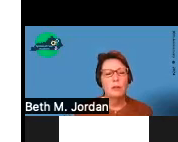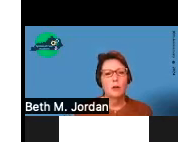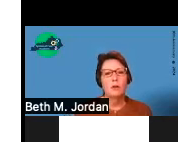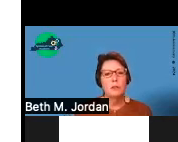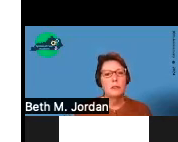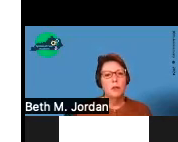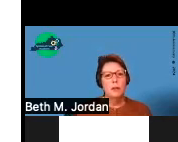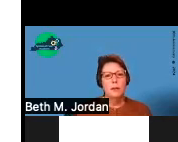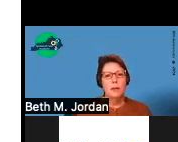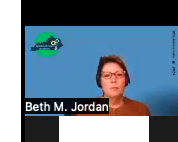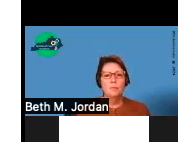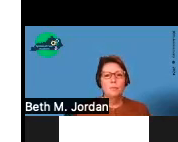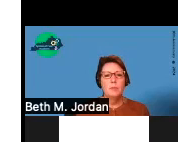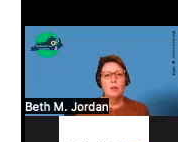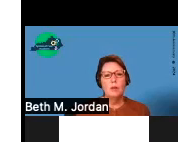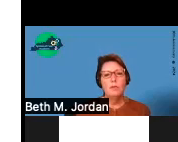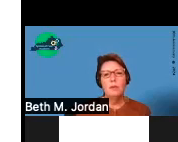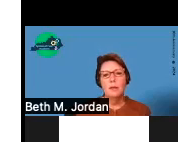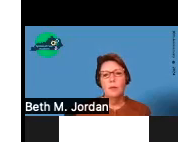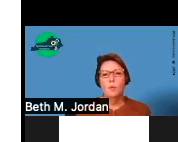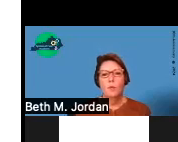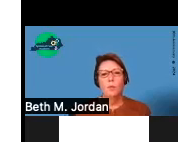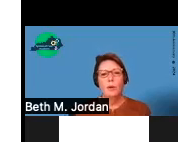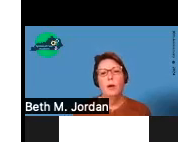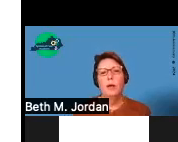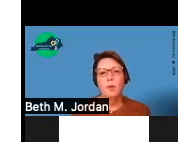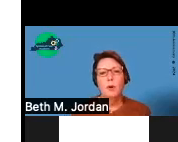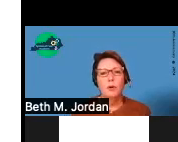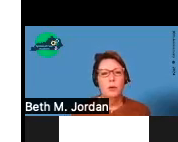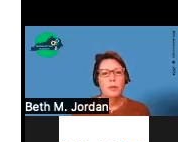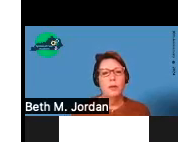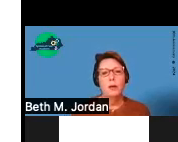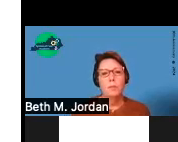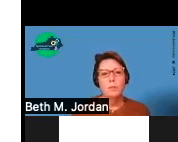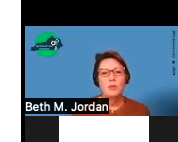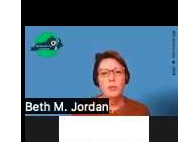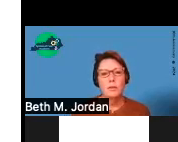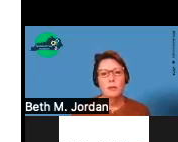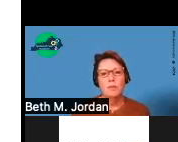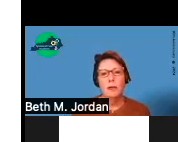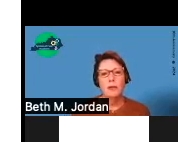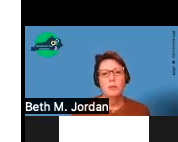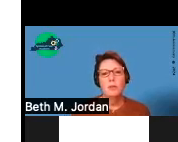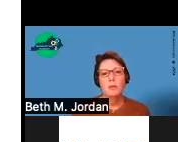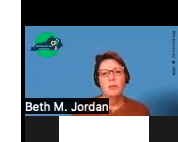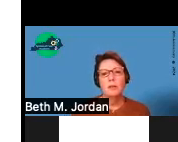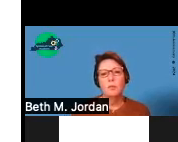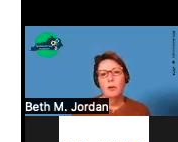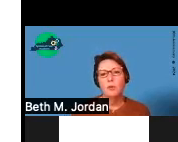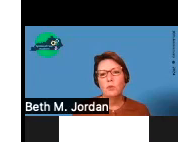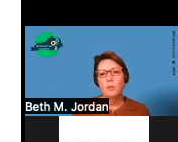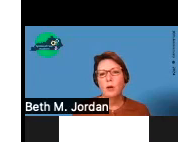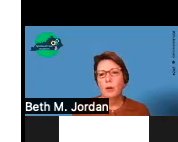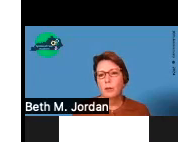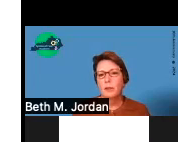health concerns. So at the first level, we have partnered with Dr. Stephen Nifley to conduct